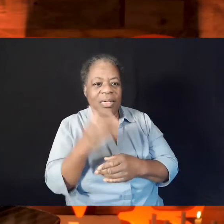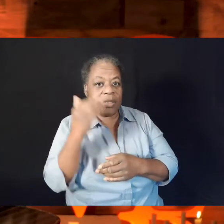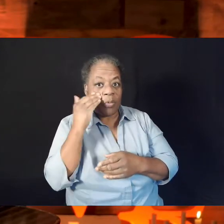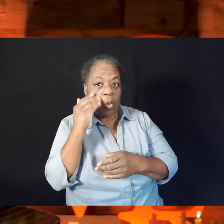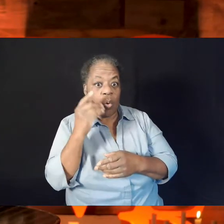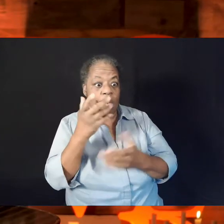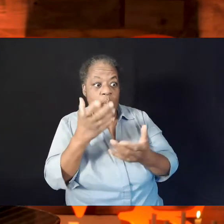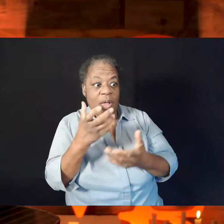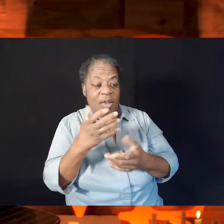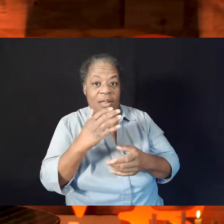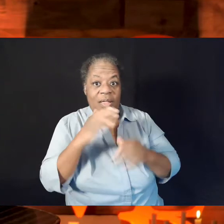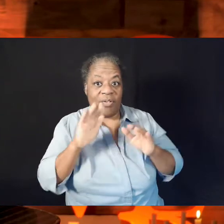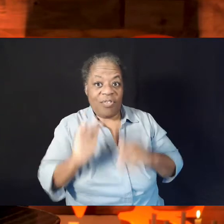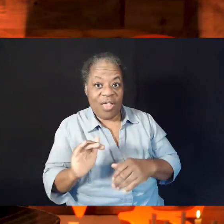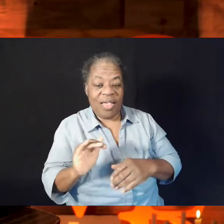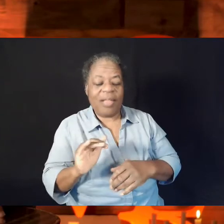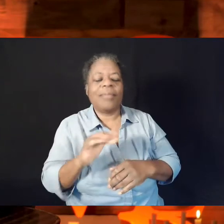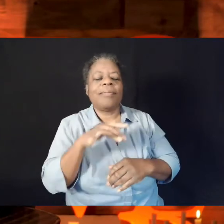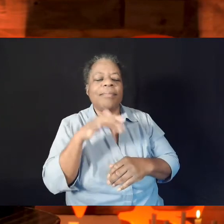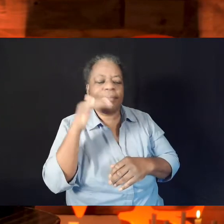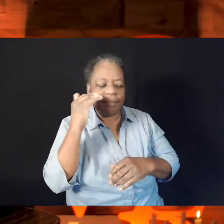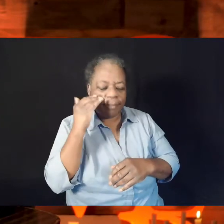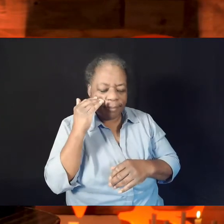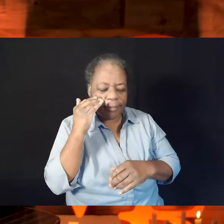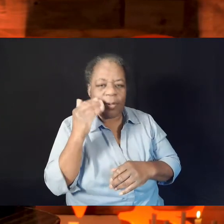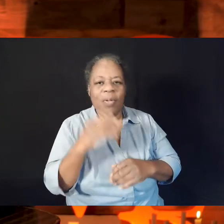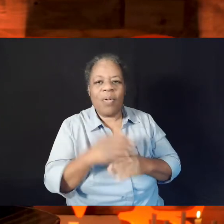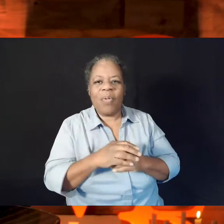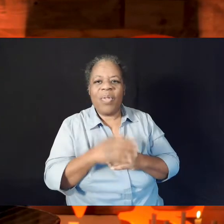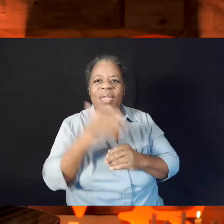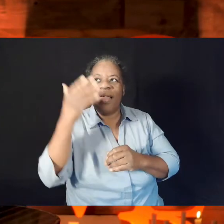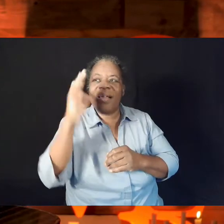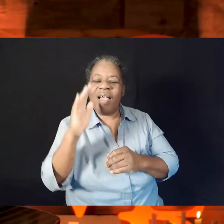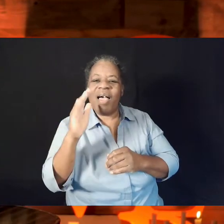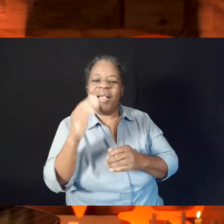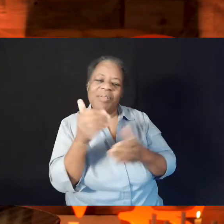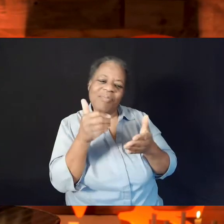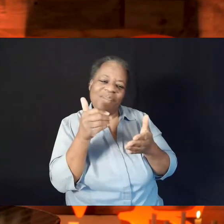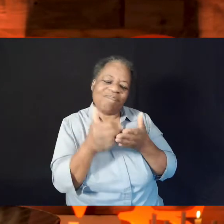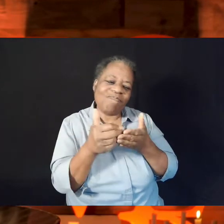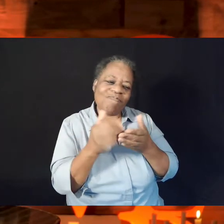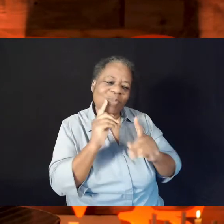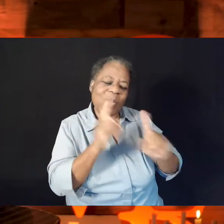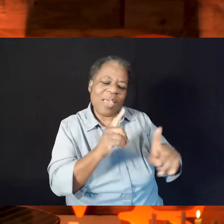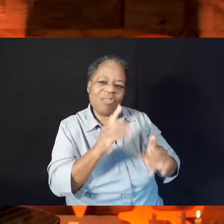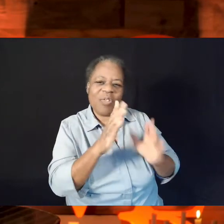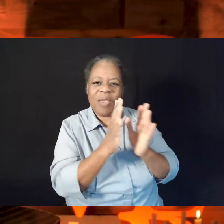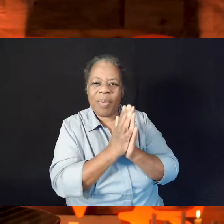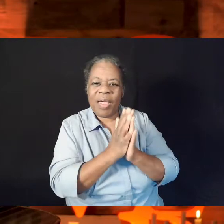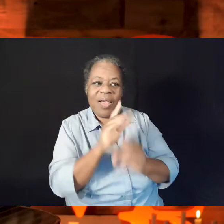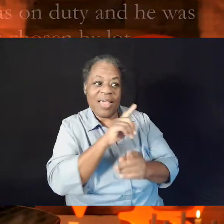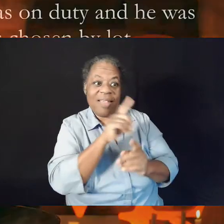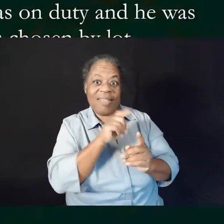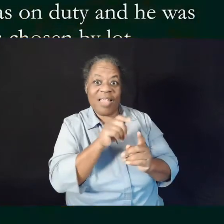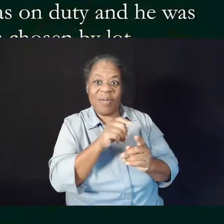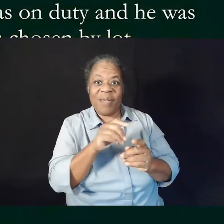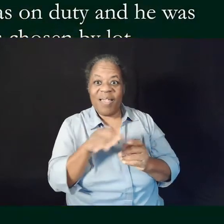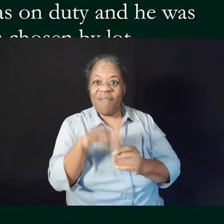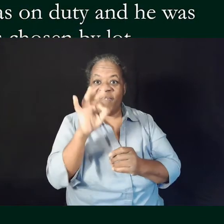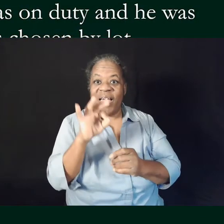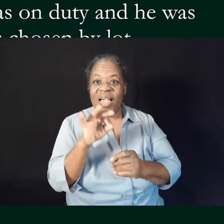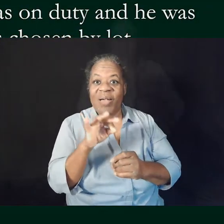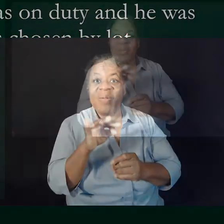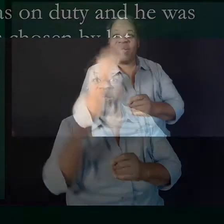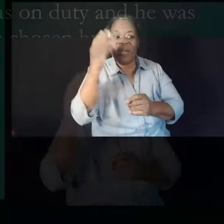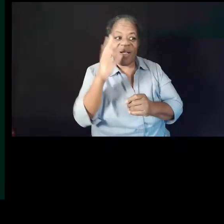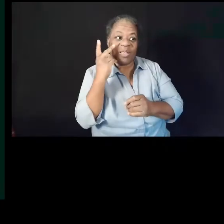to redeem the heartache of a long unanswered prayer. And Zechariah was first to discover that he was seen by God.